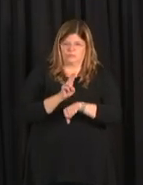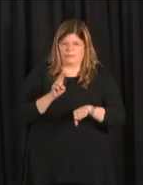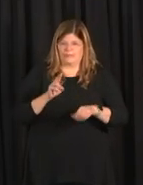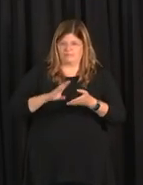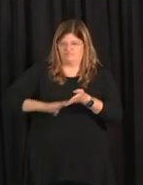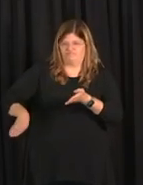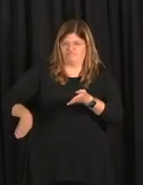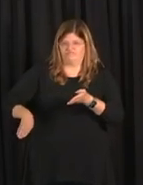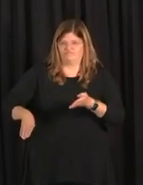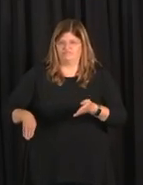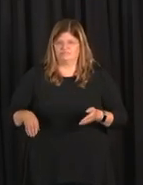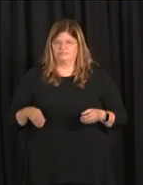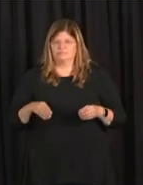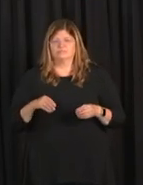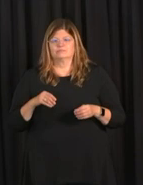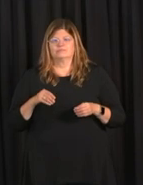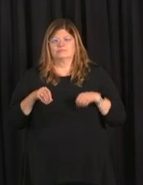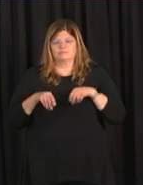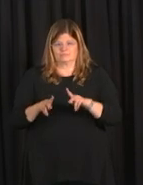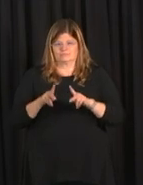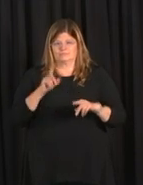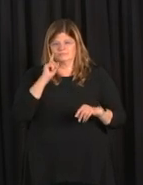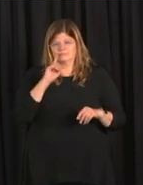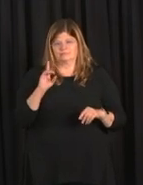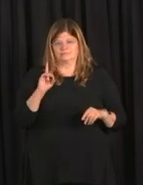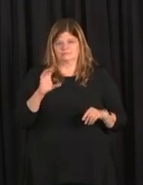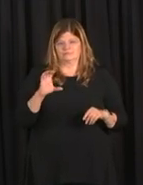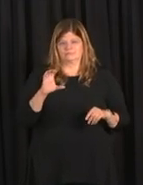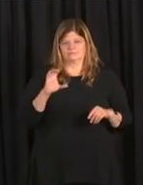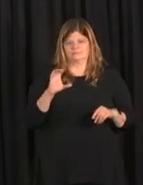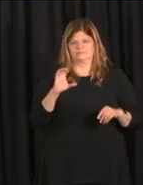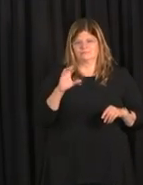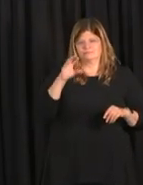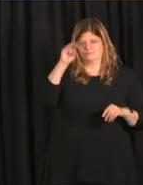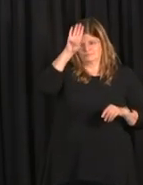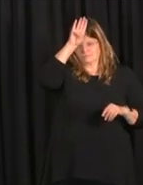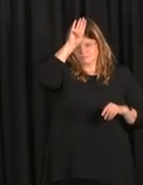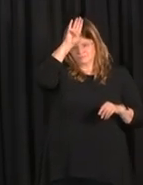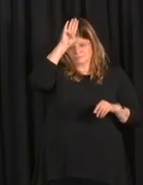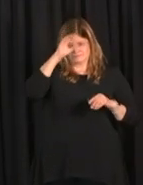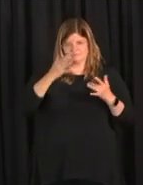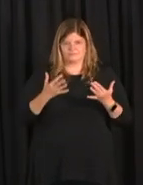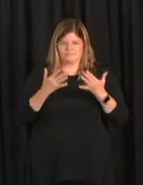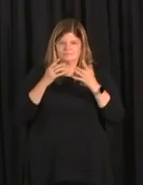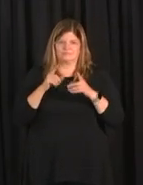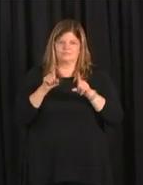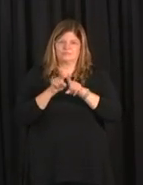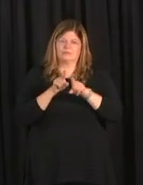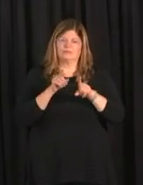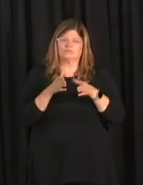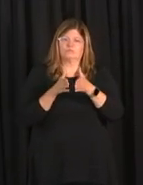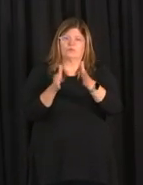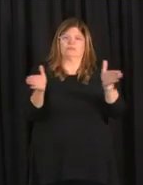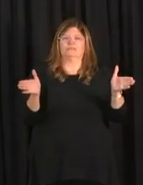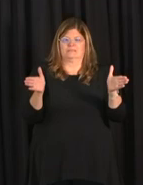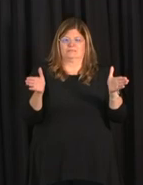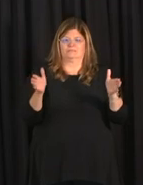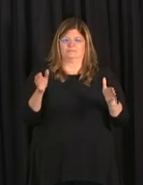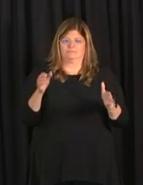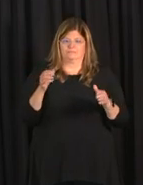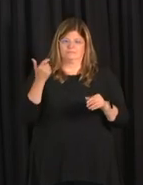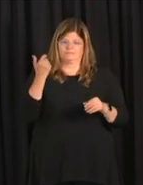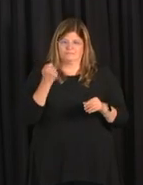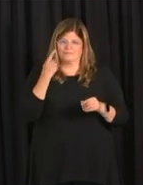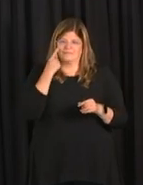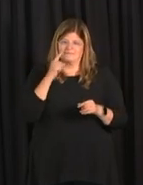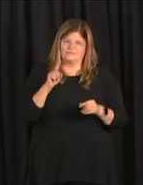waiving permit fees from DCRA and the fire department. And we're also providing this grant in